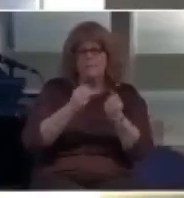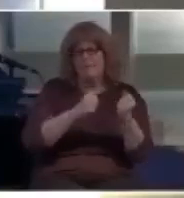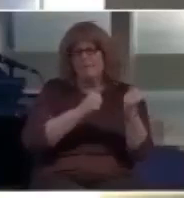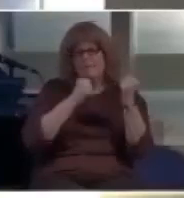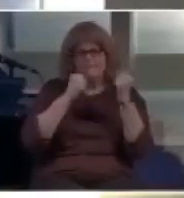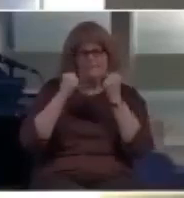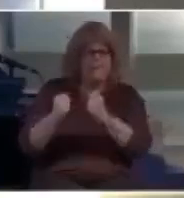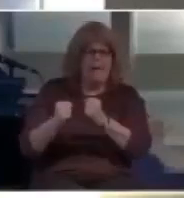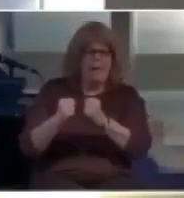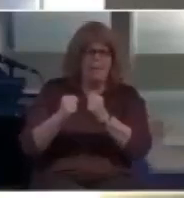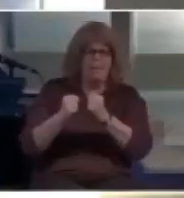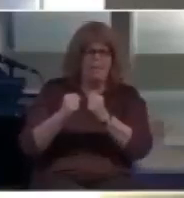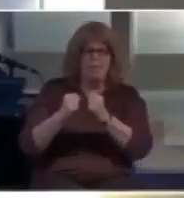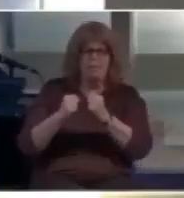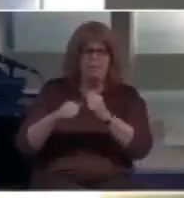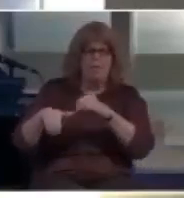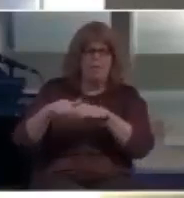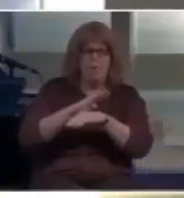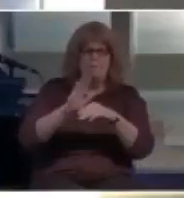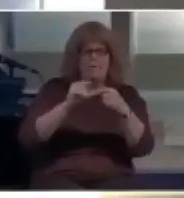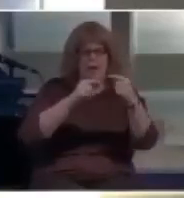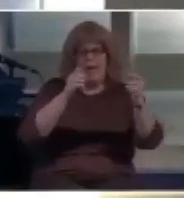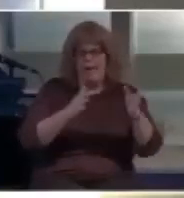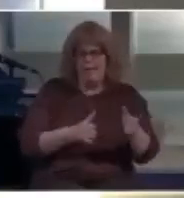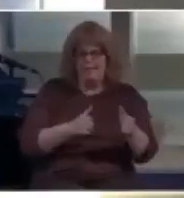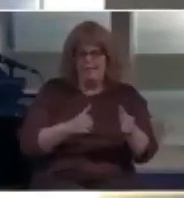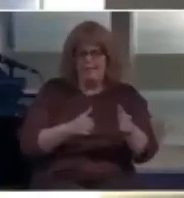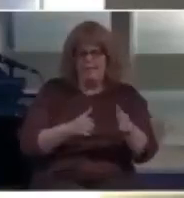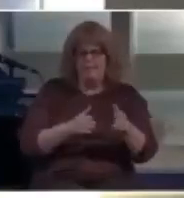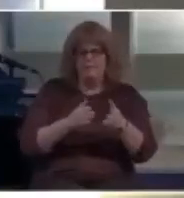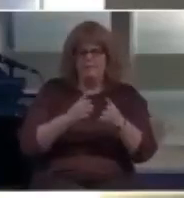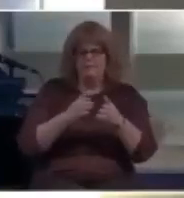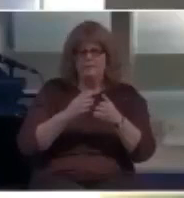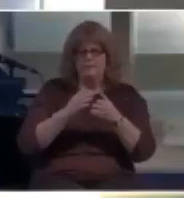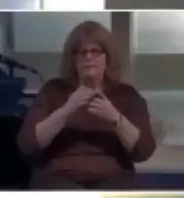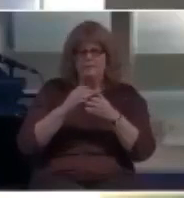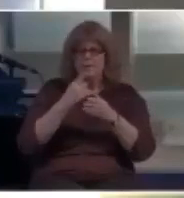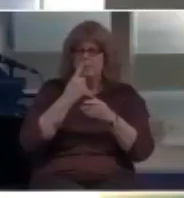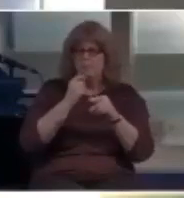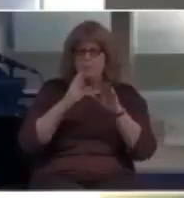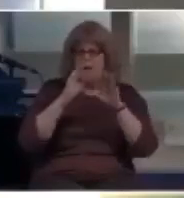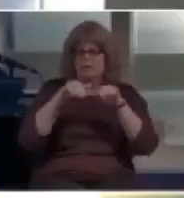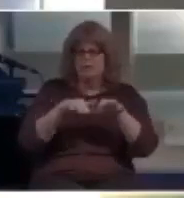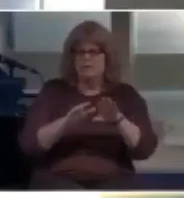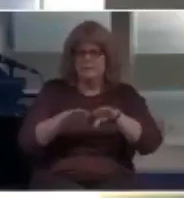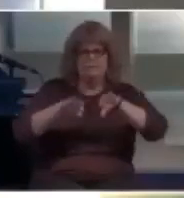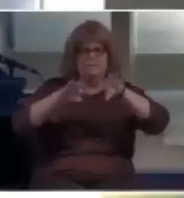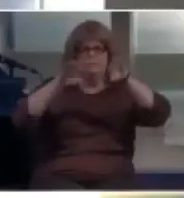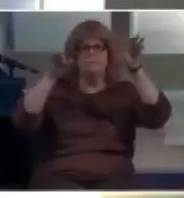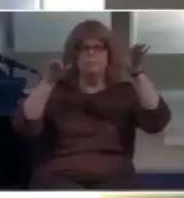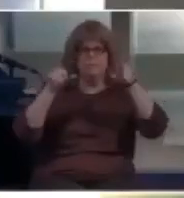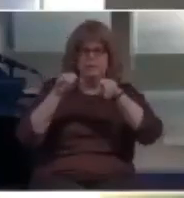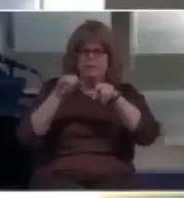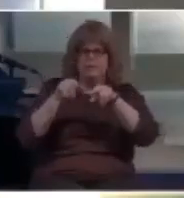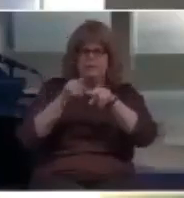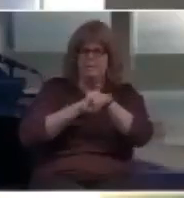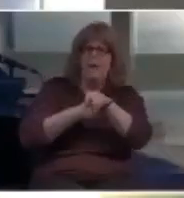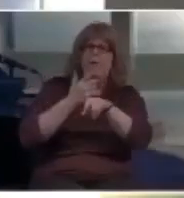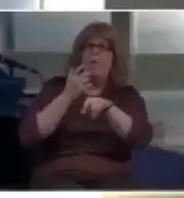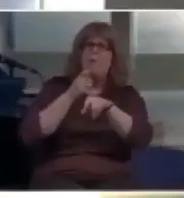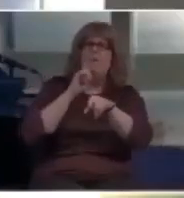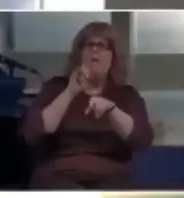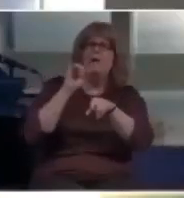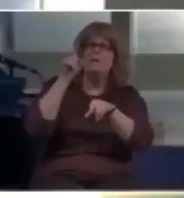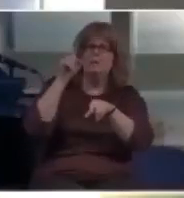power over their enemies in the Red Sea. It's the same idea. It's the same